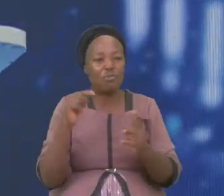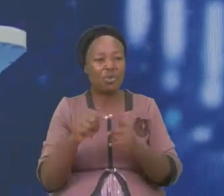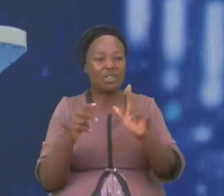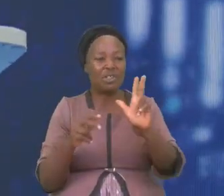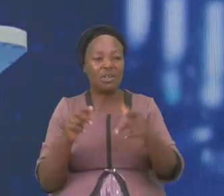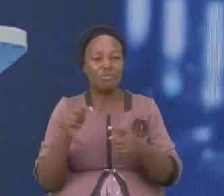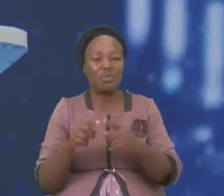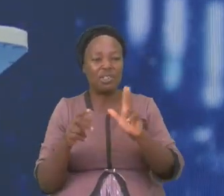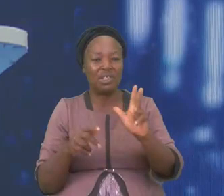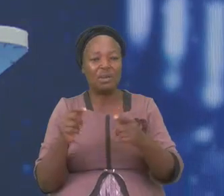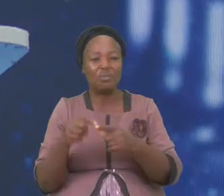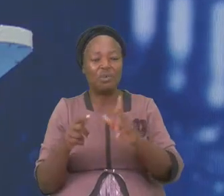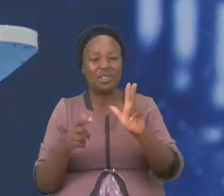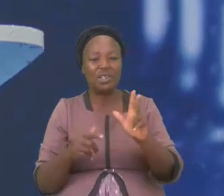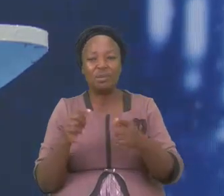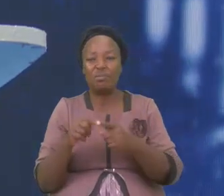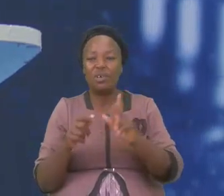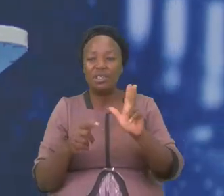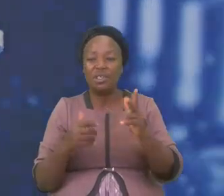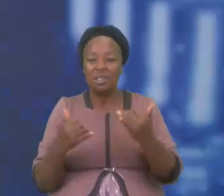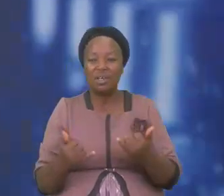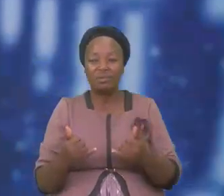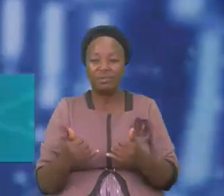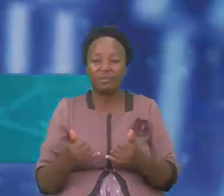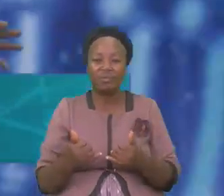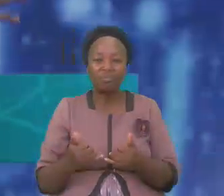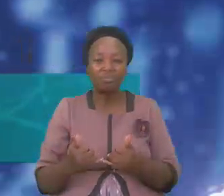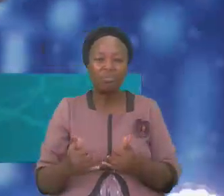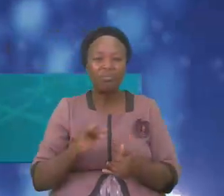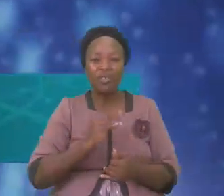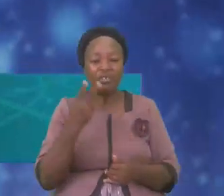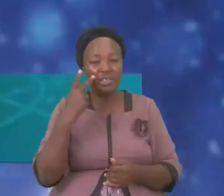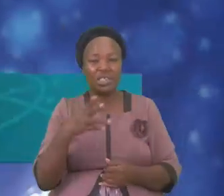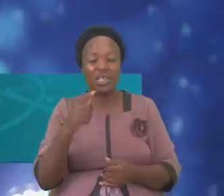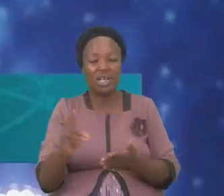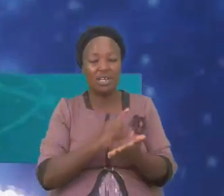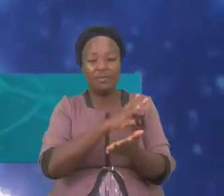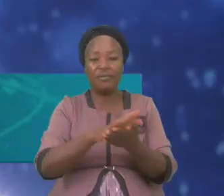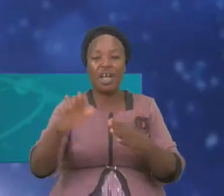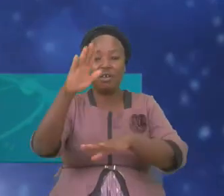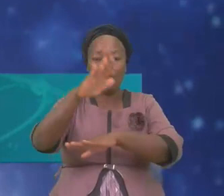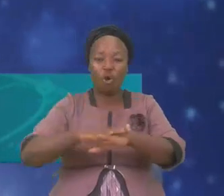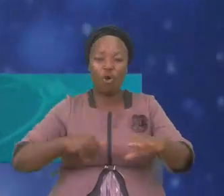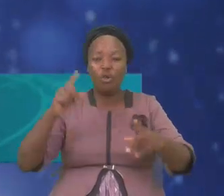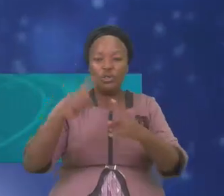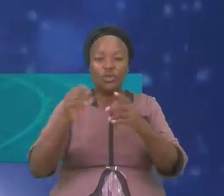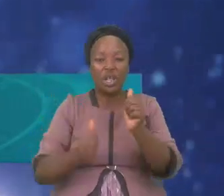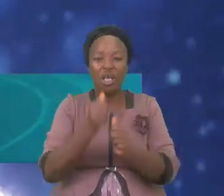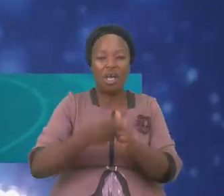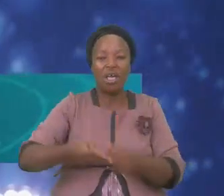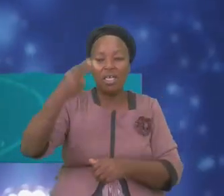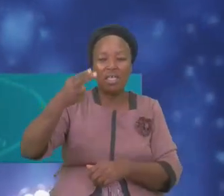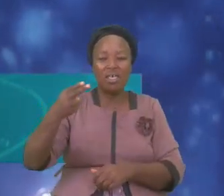the divine call to the highest and brightest light. I want you to picture in